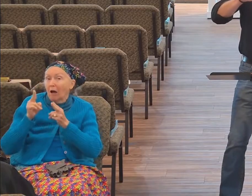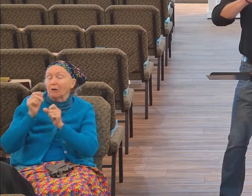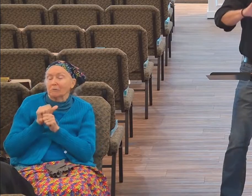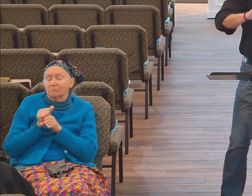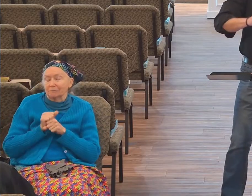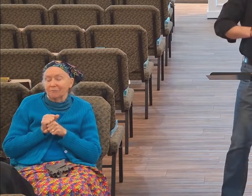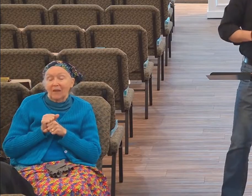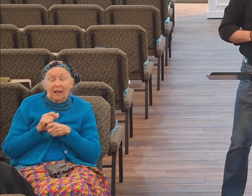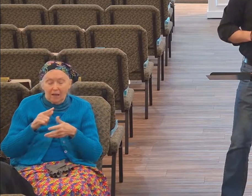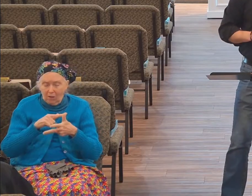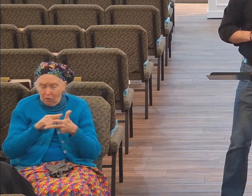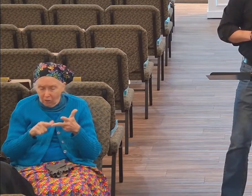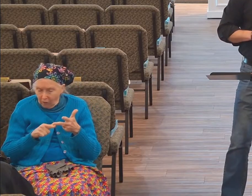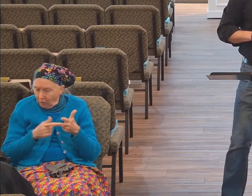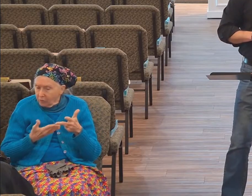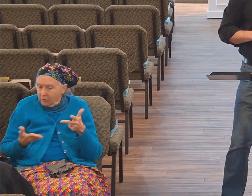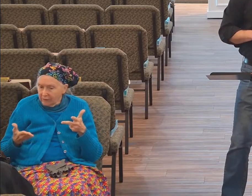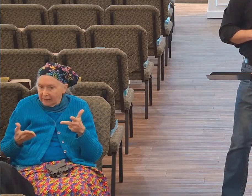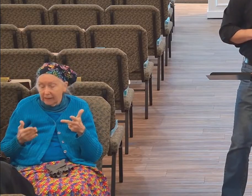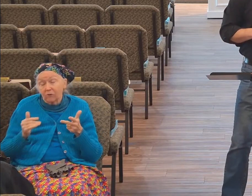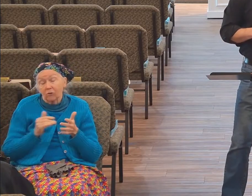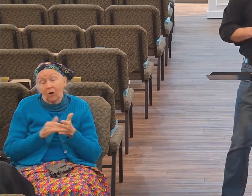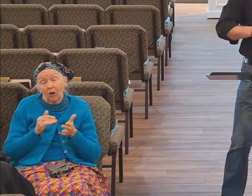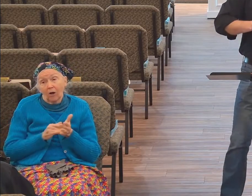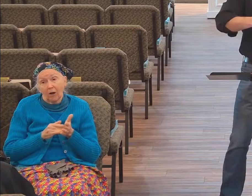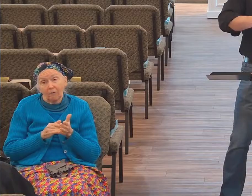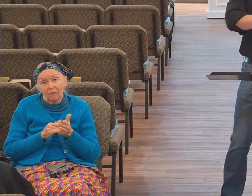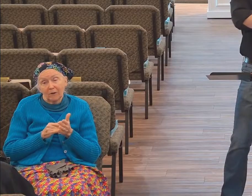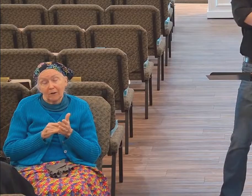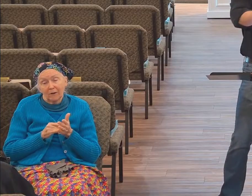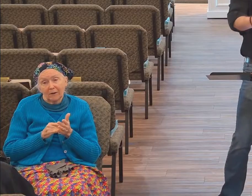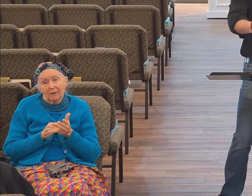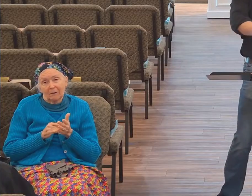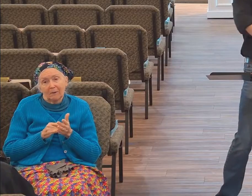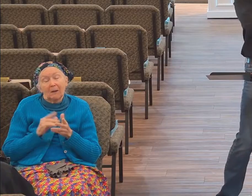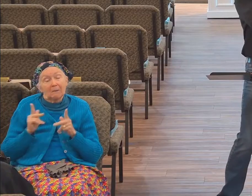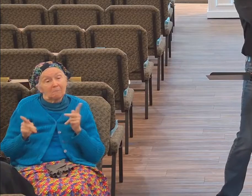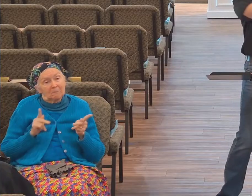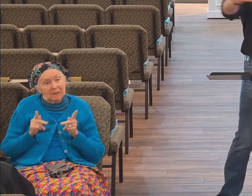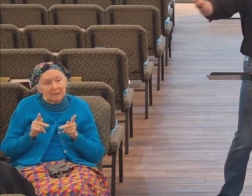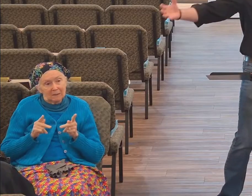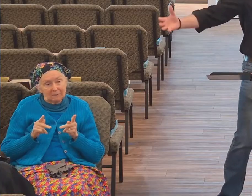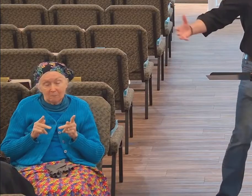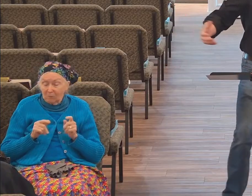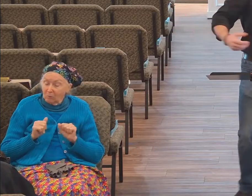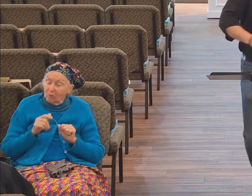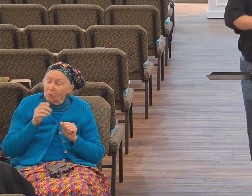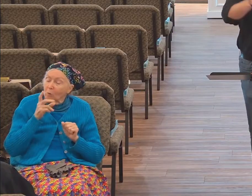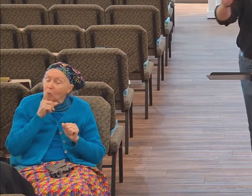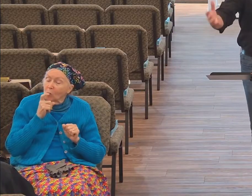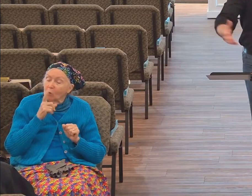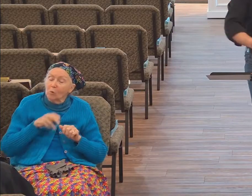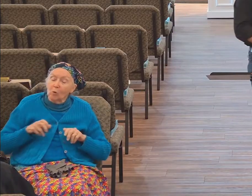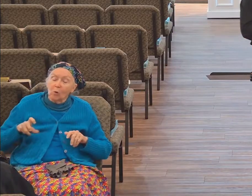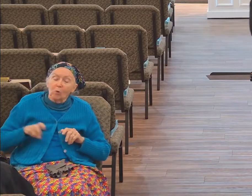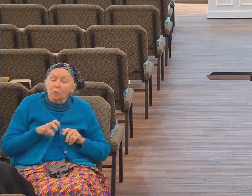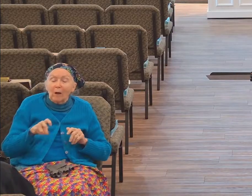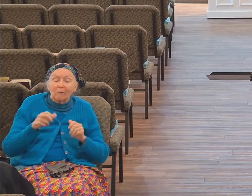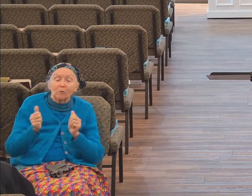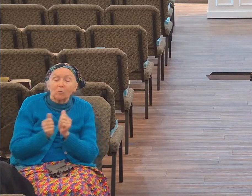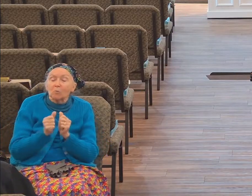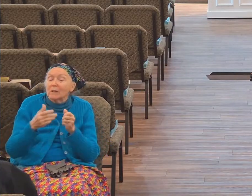Those things were oftentimes people, like Paul, those coming through with these teachings like this,